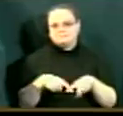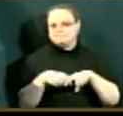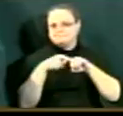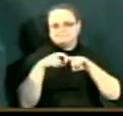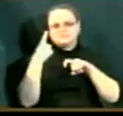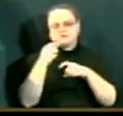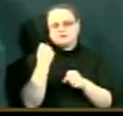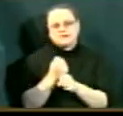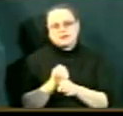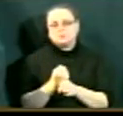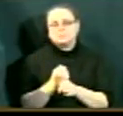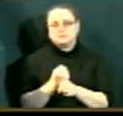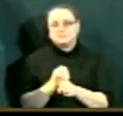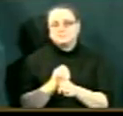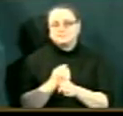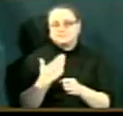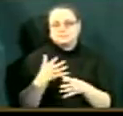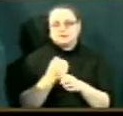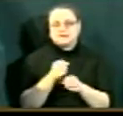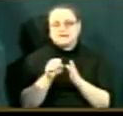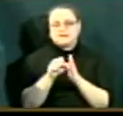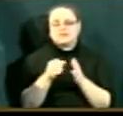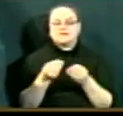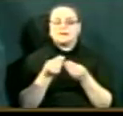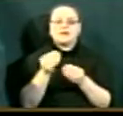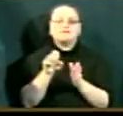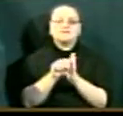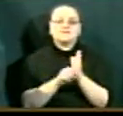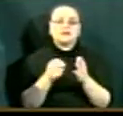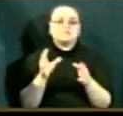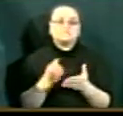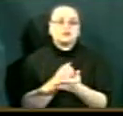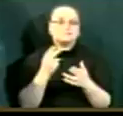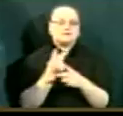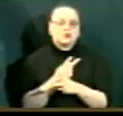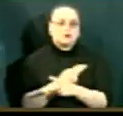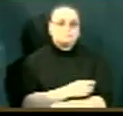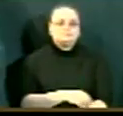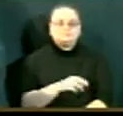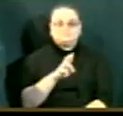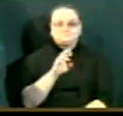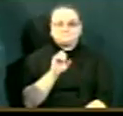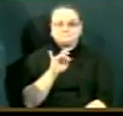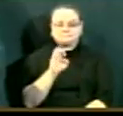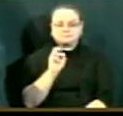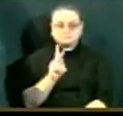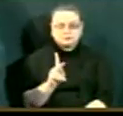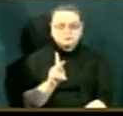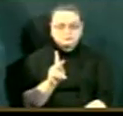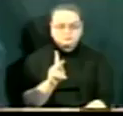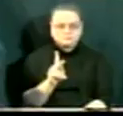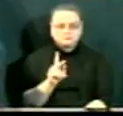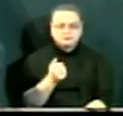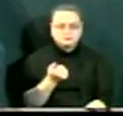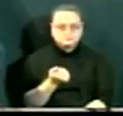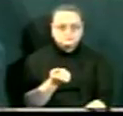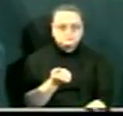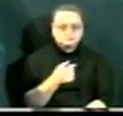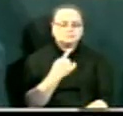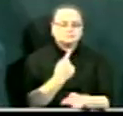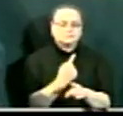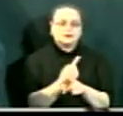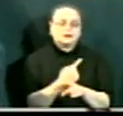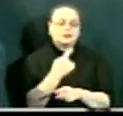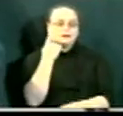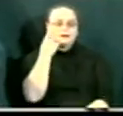for the year to give the state a chance to figure it out. So, Dr. Riswick, is that No, I think that's accurate. I